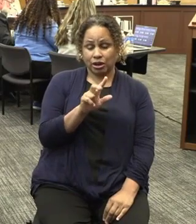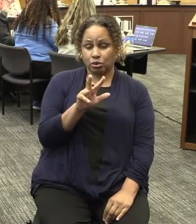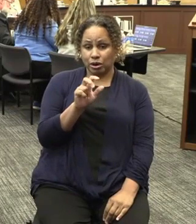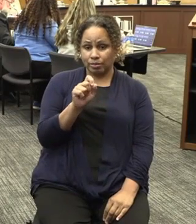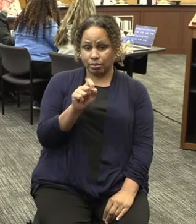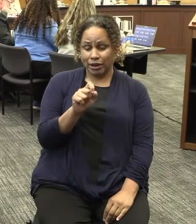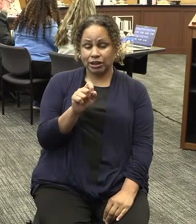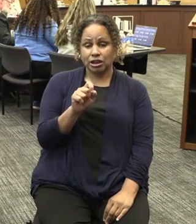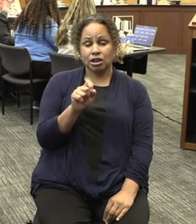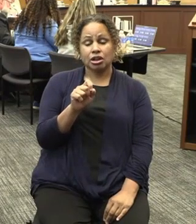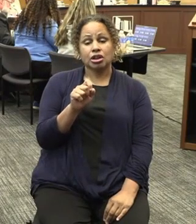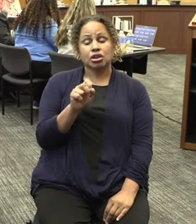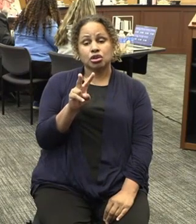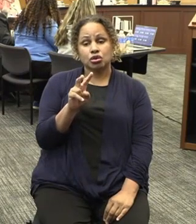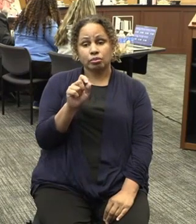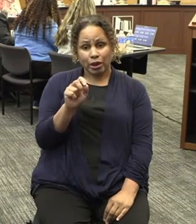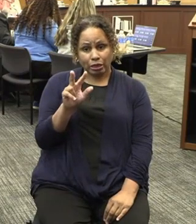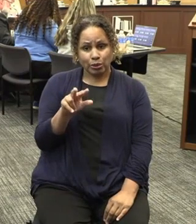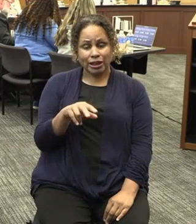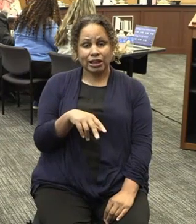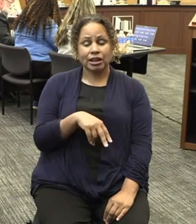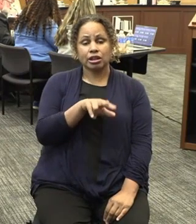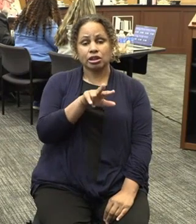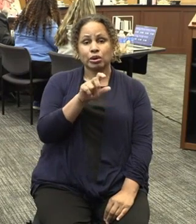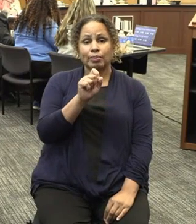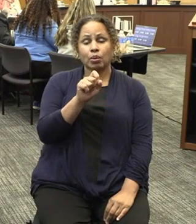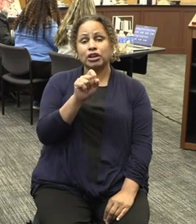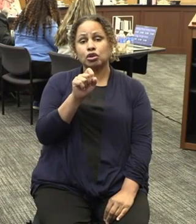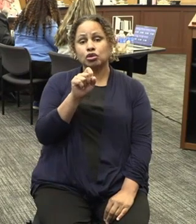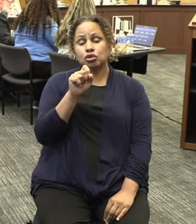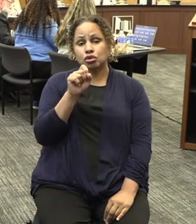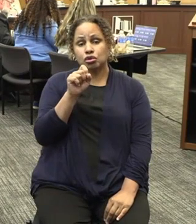3.2.3, 3.2.3, 3.2.4.